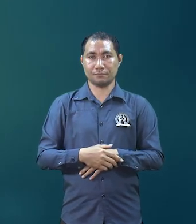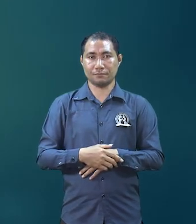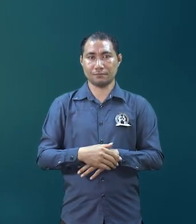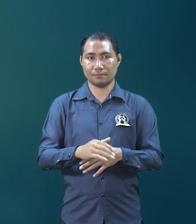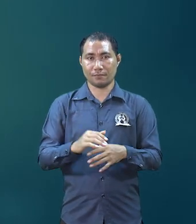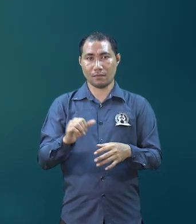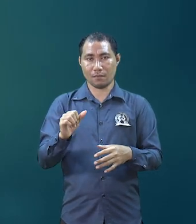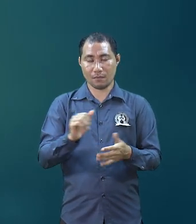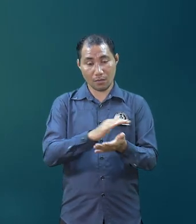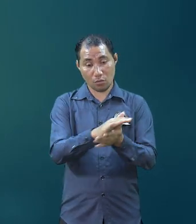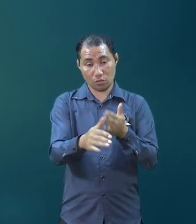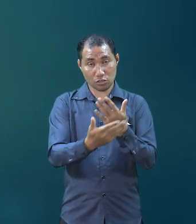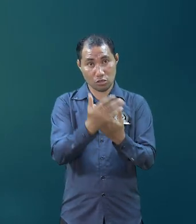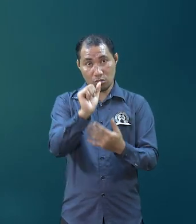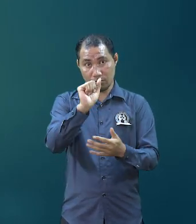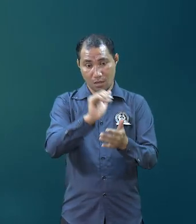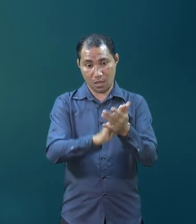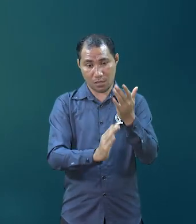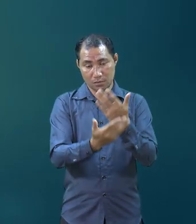Wash your hands,